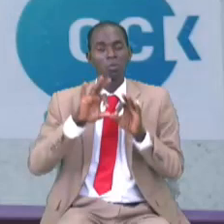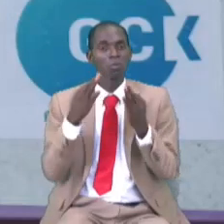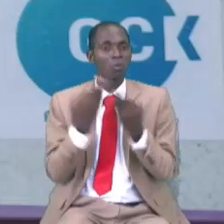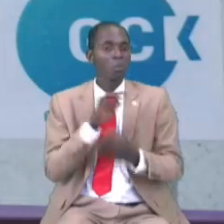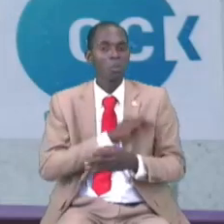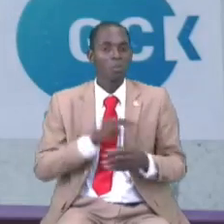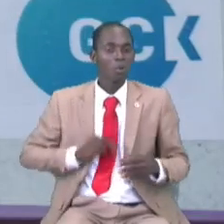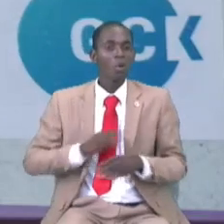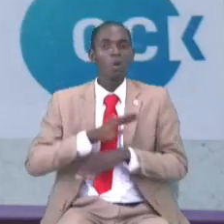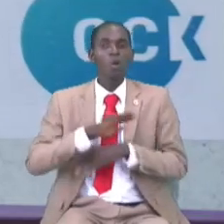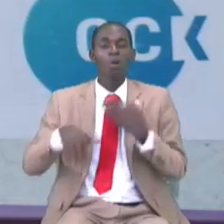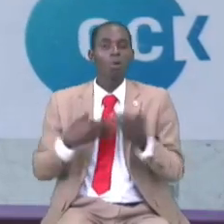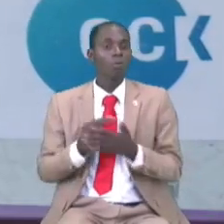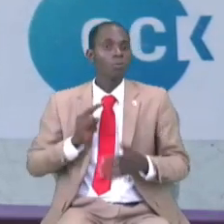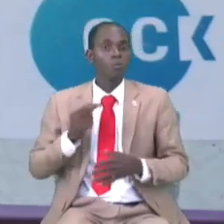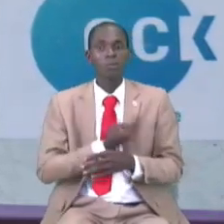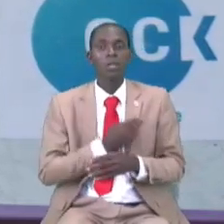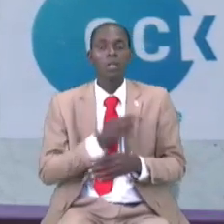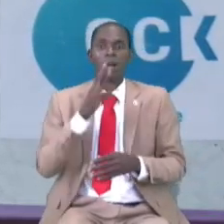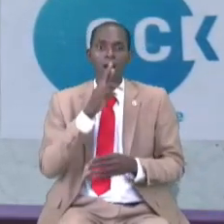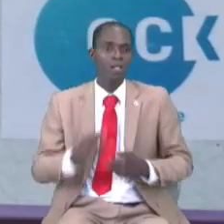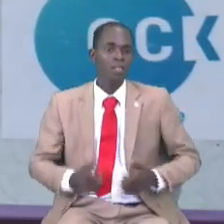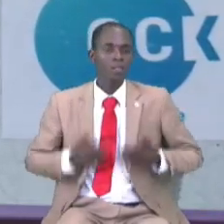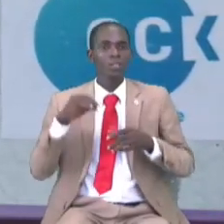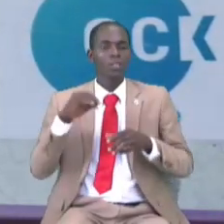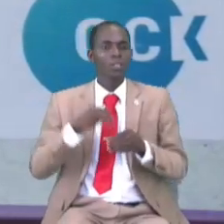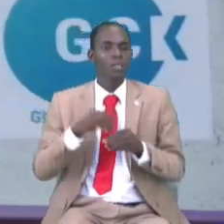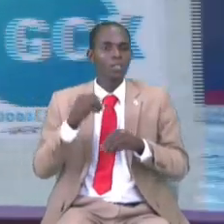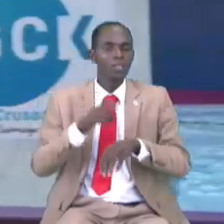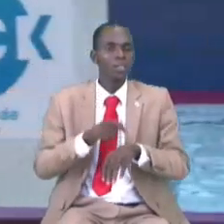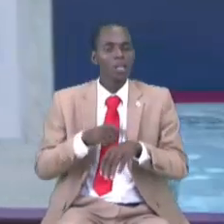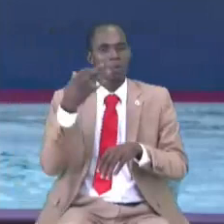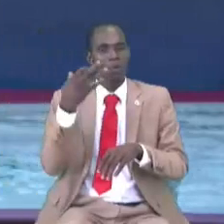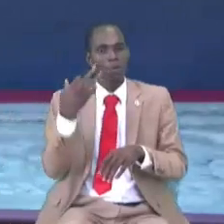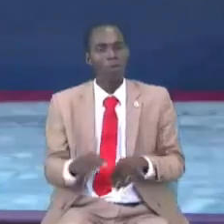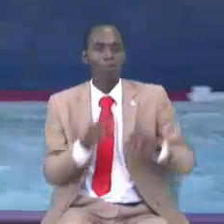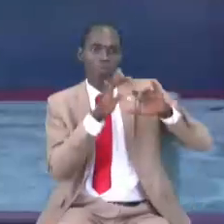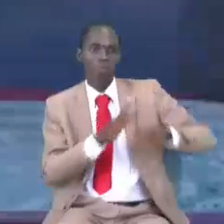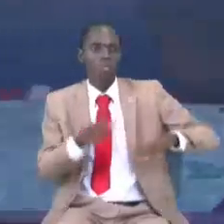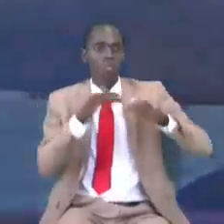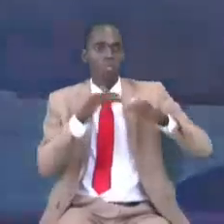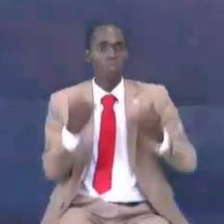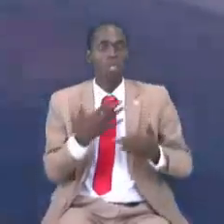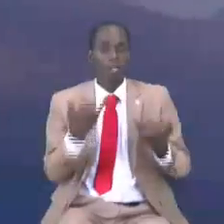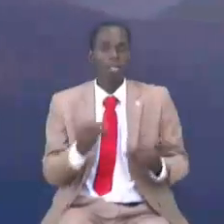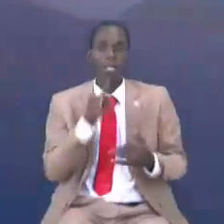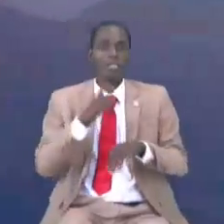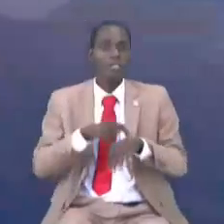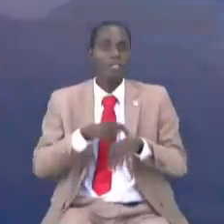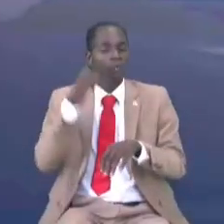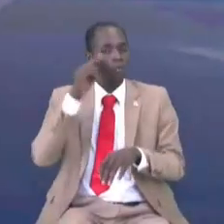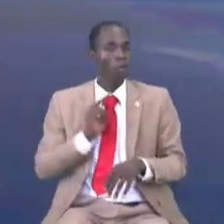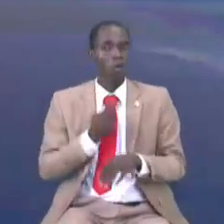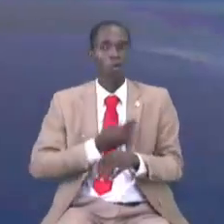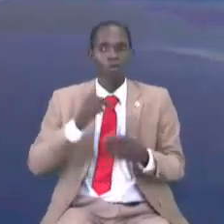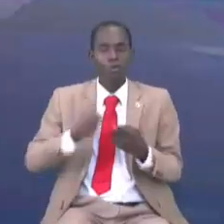of probation. And this is the time for us to turn. This is the time for us to look up to the Lord, and we repent,